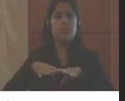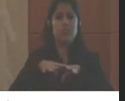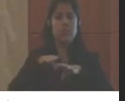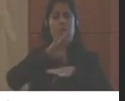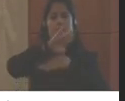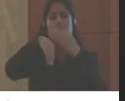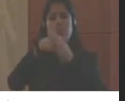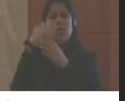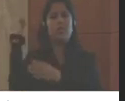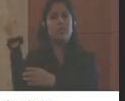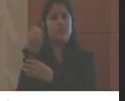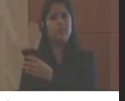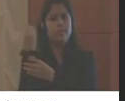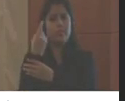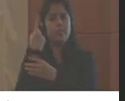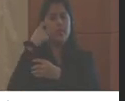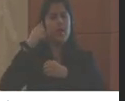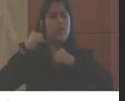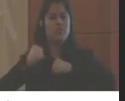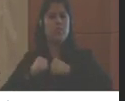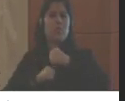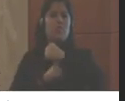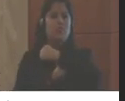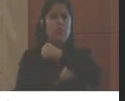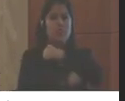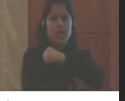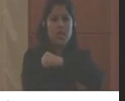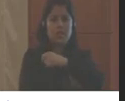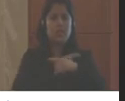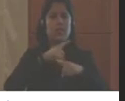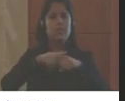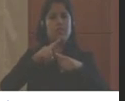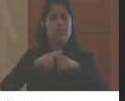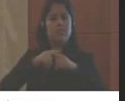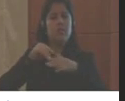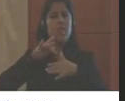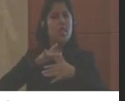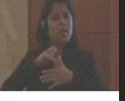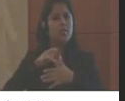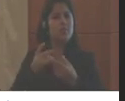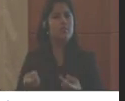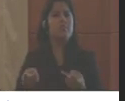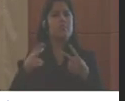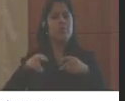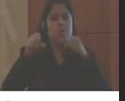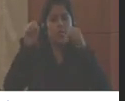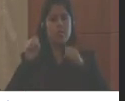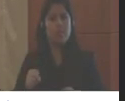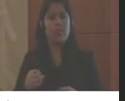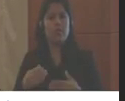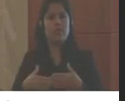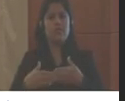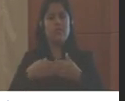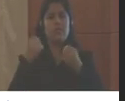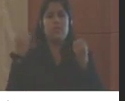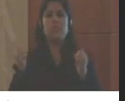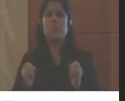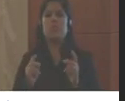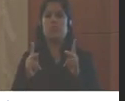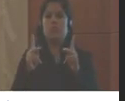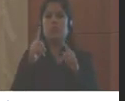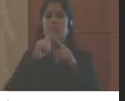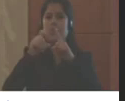to consolidate the National Emergency Center, which will strengthen the National Risk Atlas and will allow